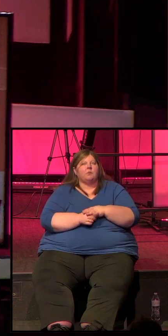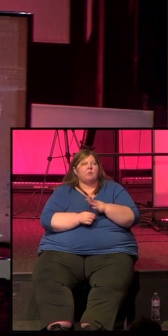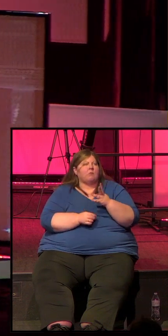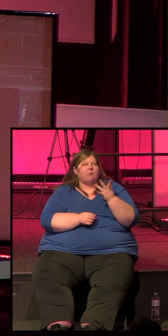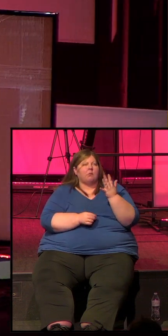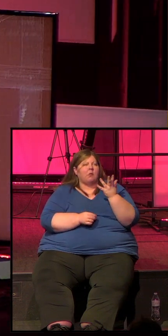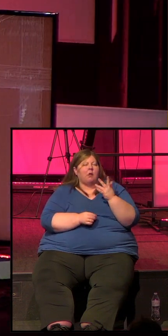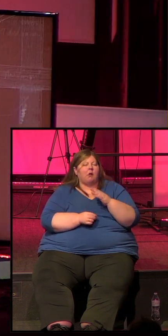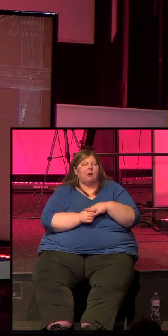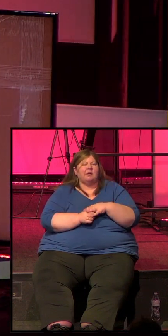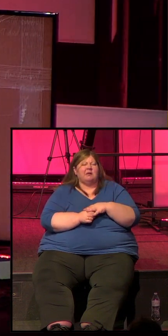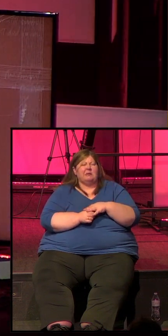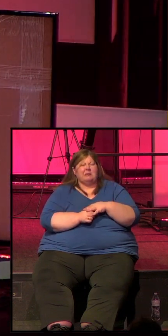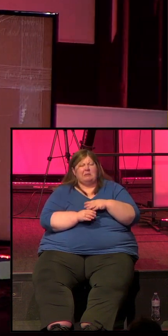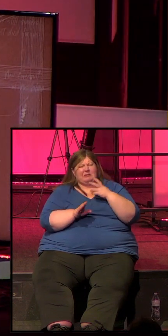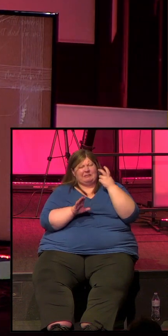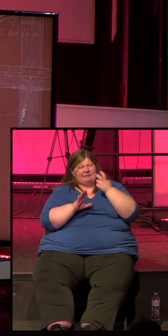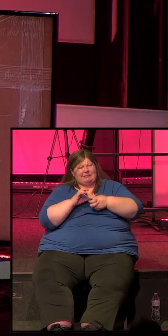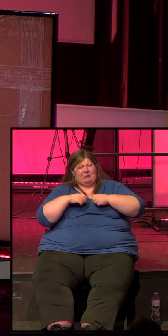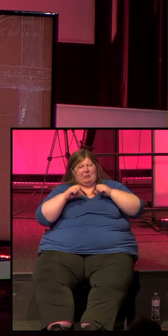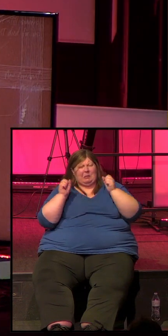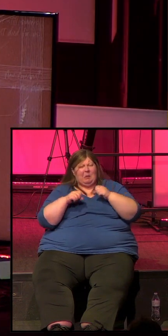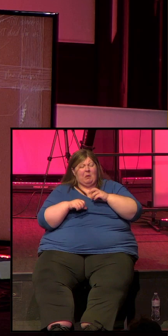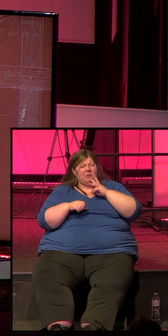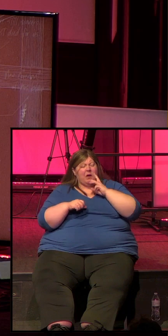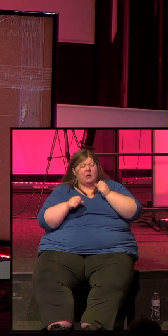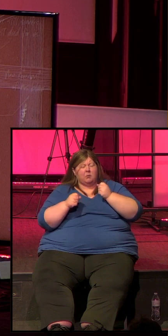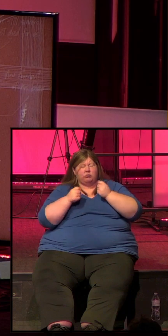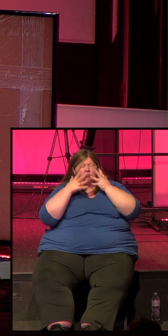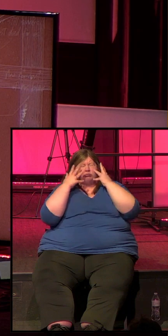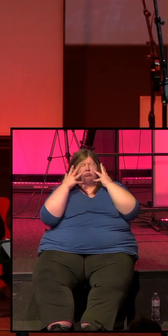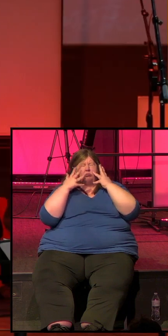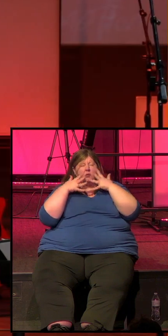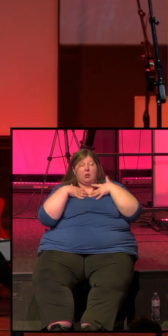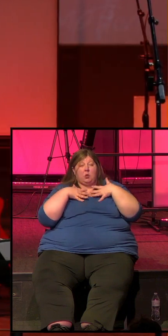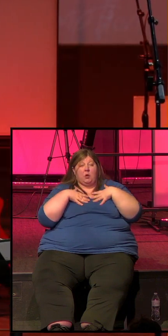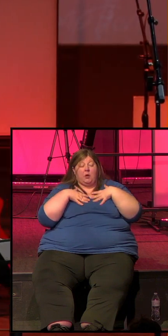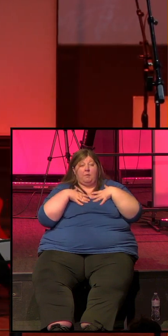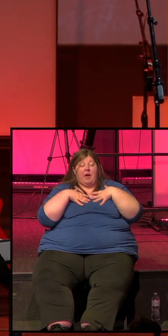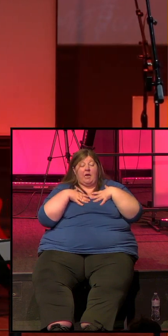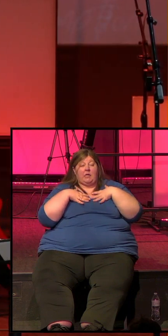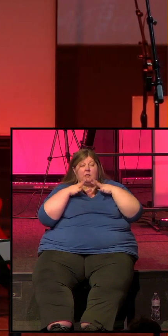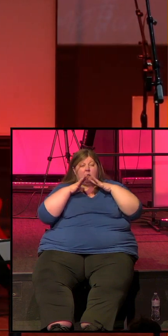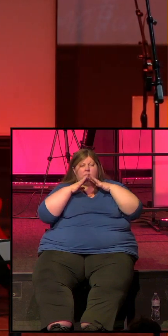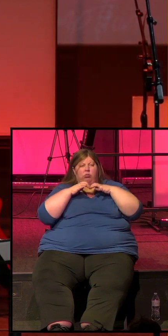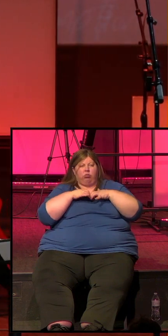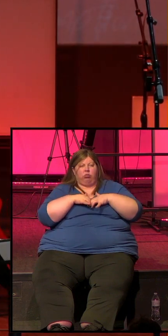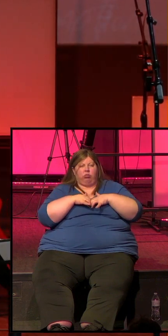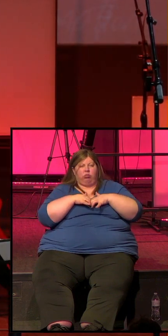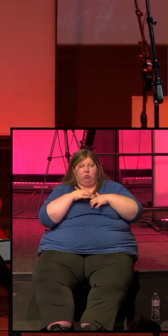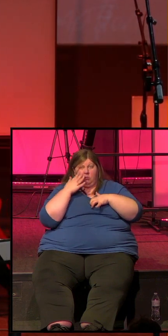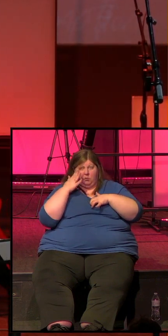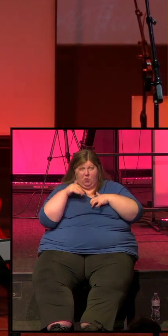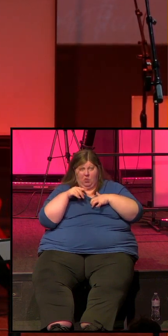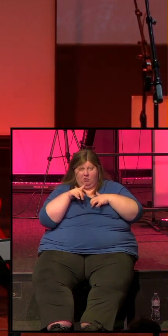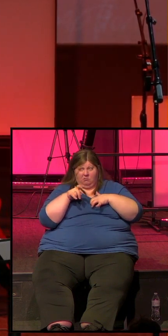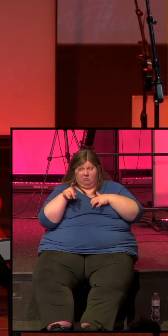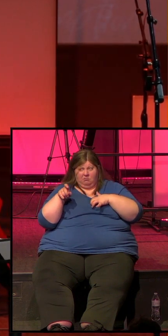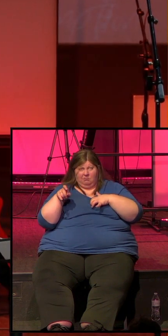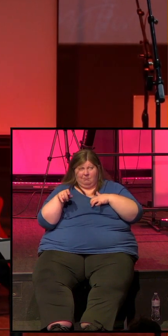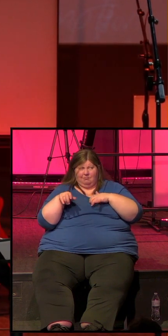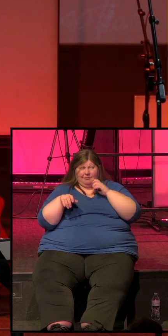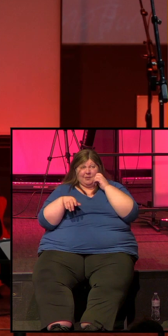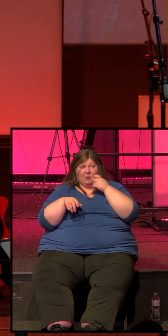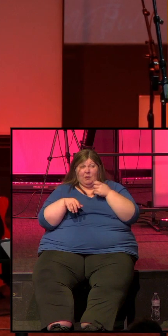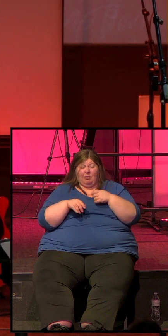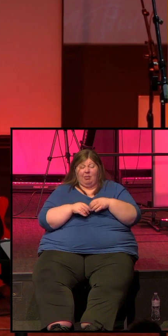a cold environment, or when cold water hits your face, your body actually starts shutting down. Do you know that? This was so cool. We actually